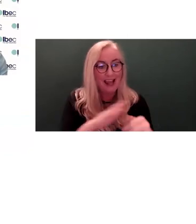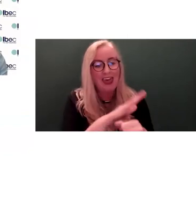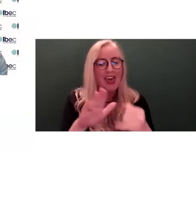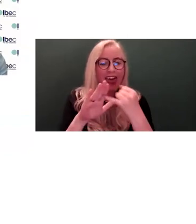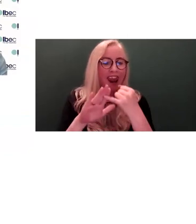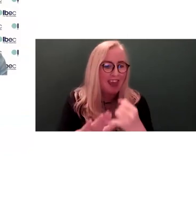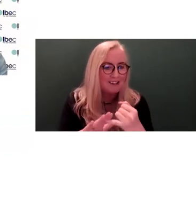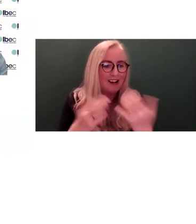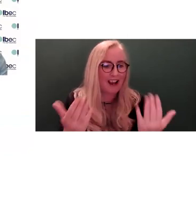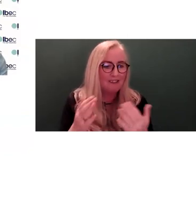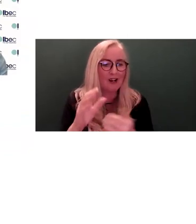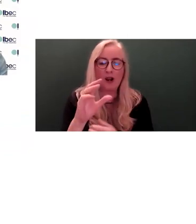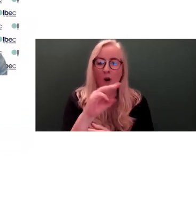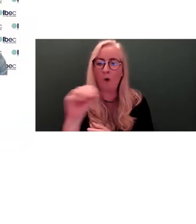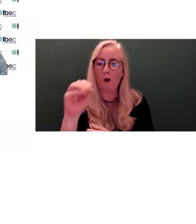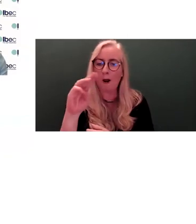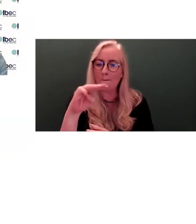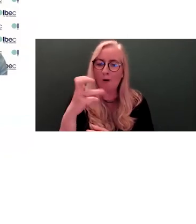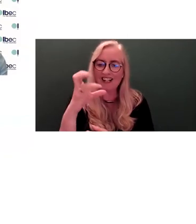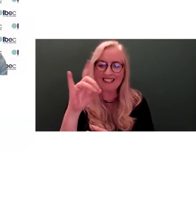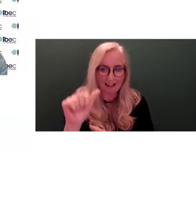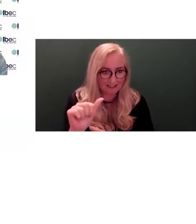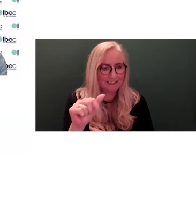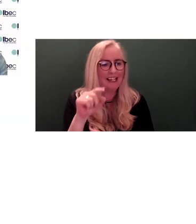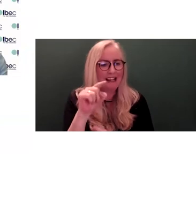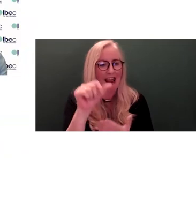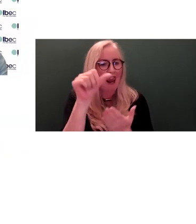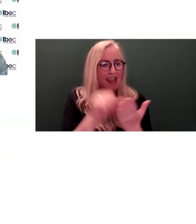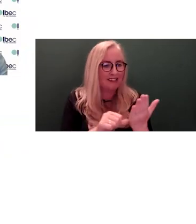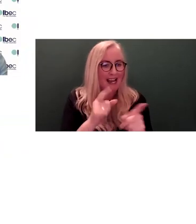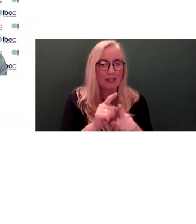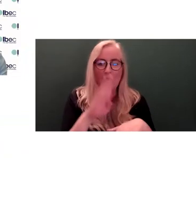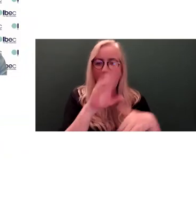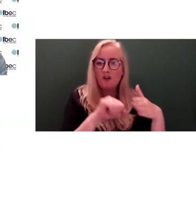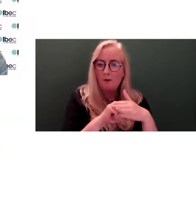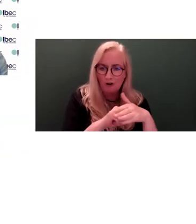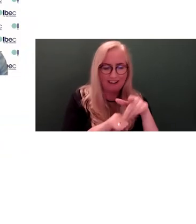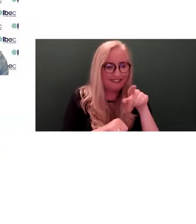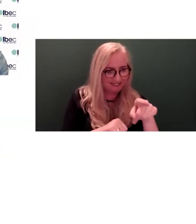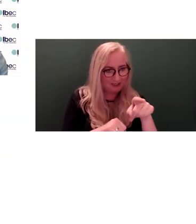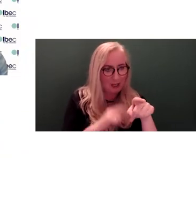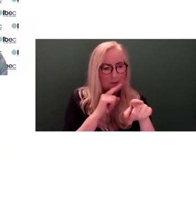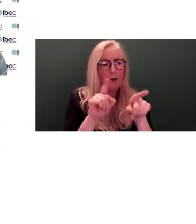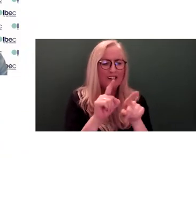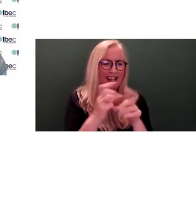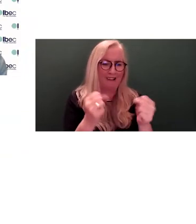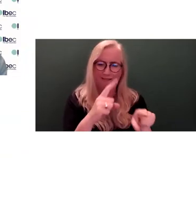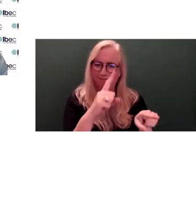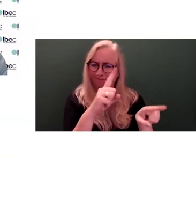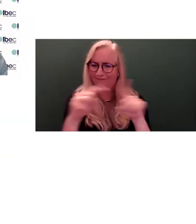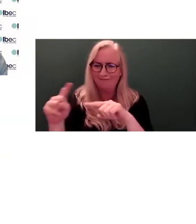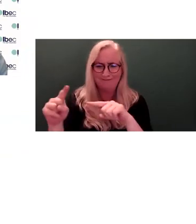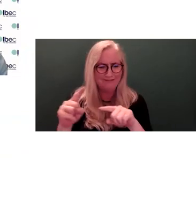we have Seanad Omorkada, who is listed on your programme as an entrepreneur, but does have a very varied and